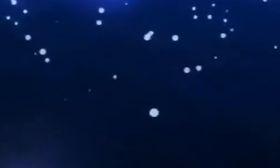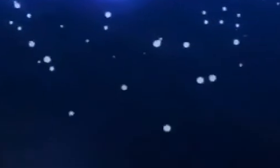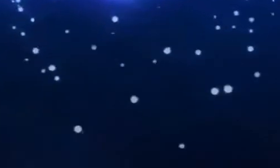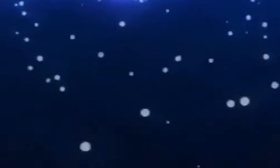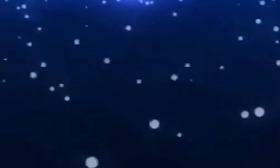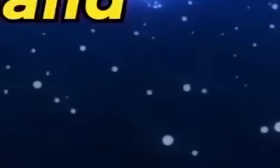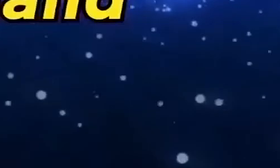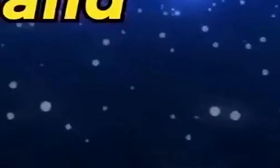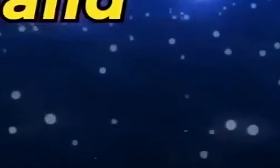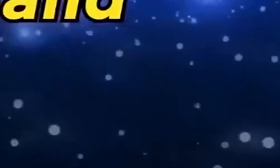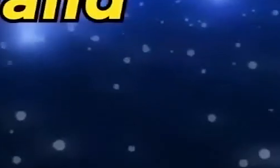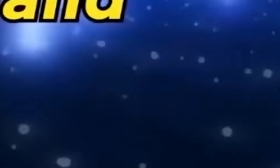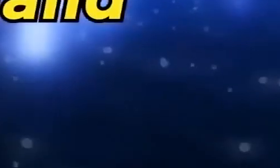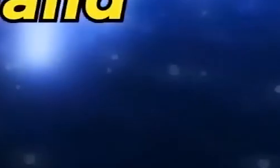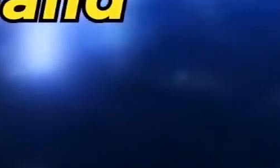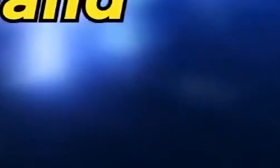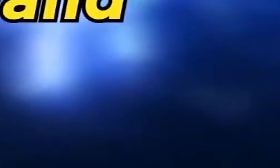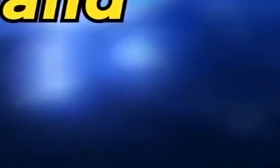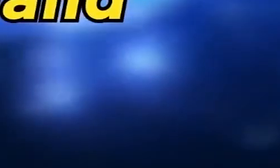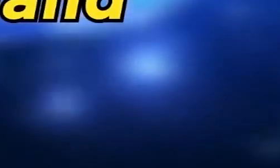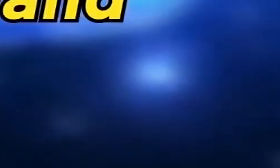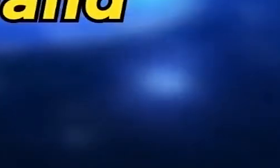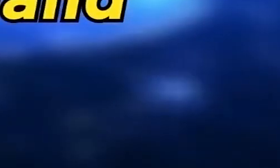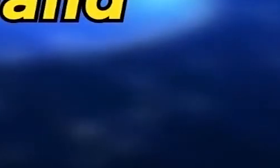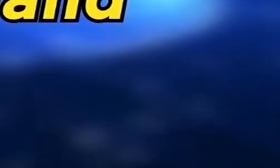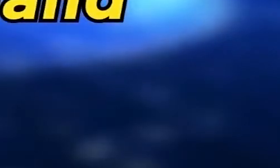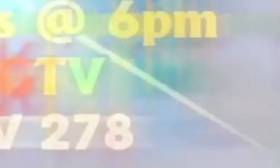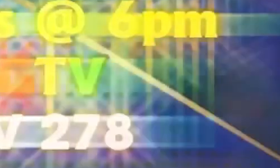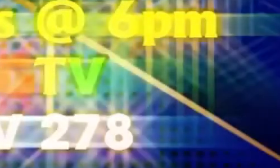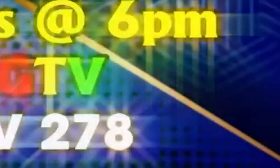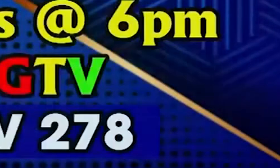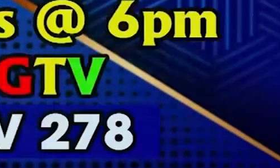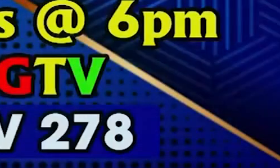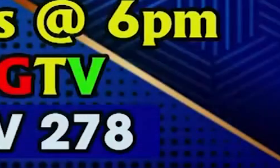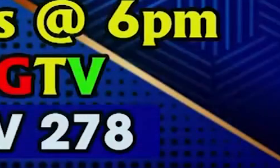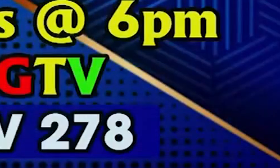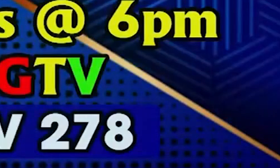+233 277 552 208. Kindly visit our social media platforms, watch us on YouTube, or visit our website for